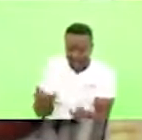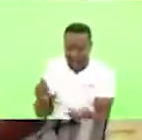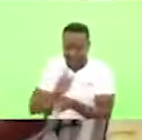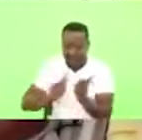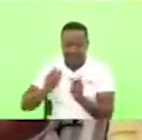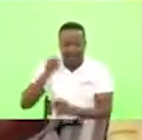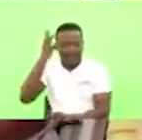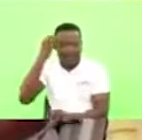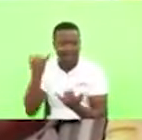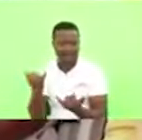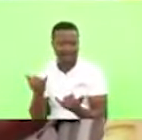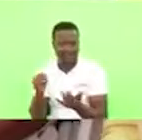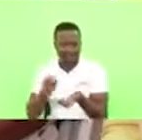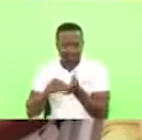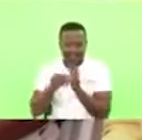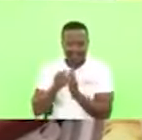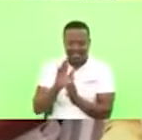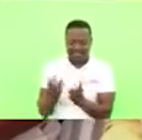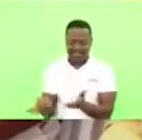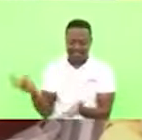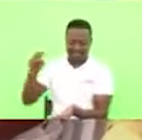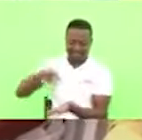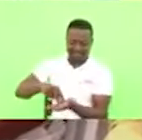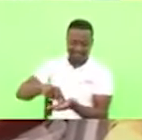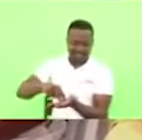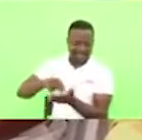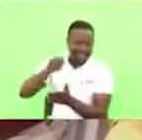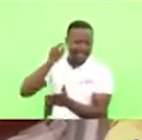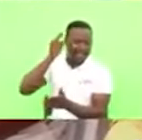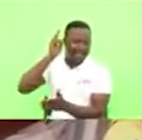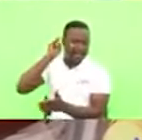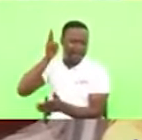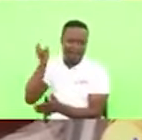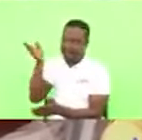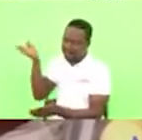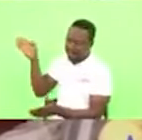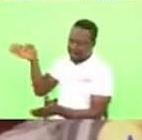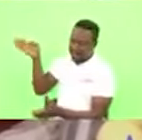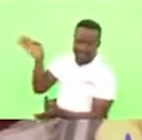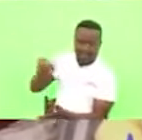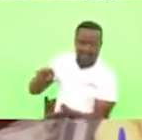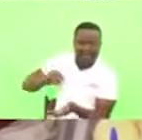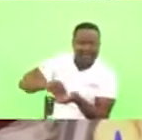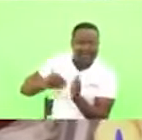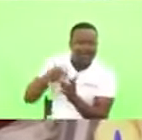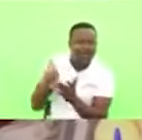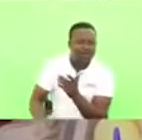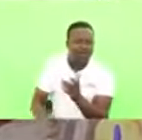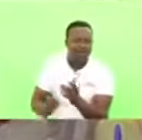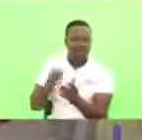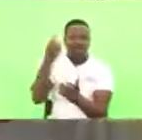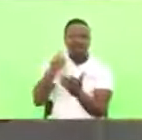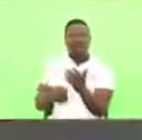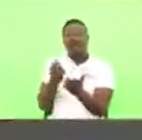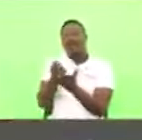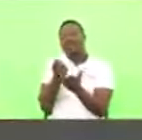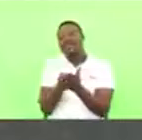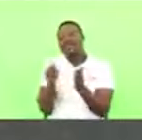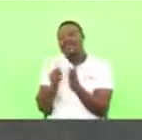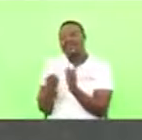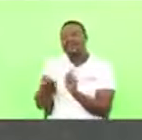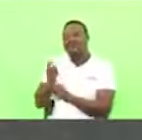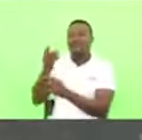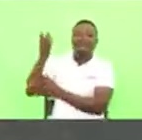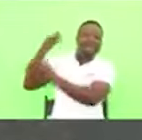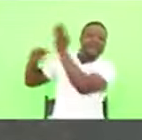talking about the legacy of his resurrection, we are only going to discuss that which has been handed down